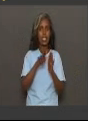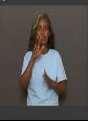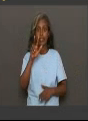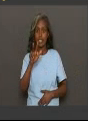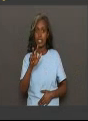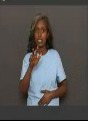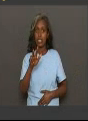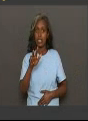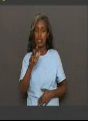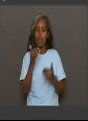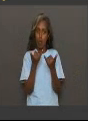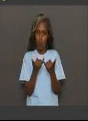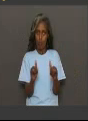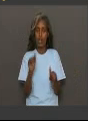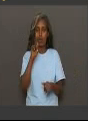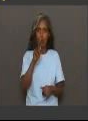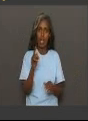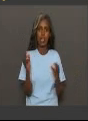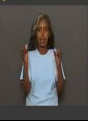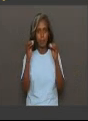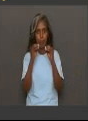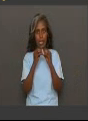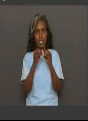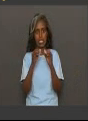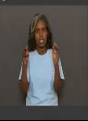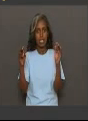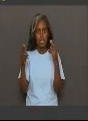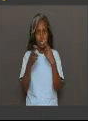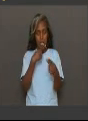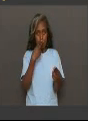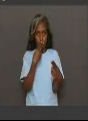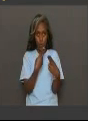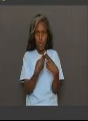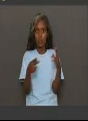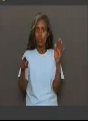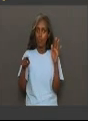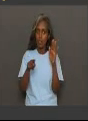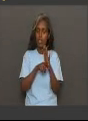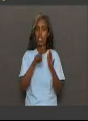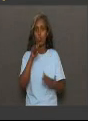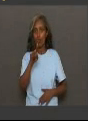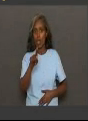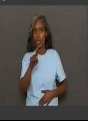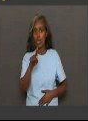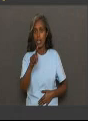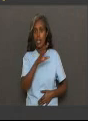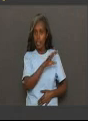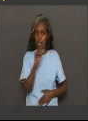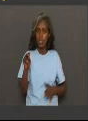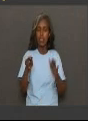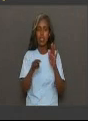-3 over 1 plus the product of -1